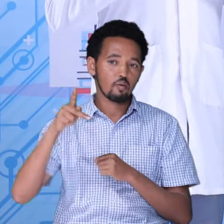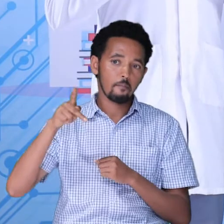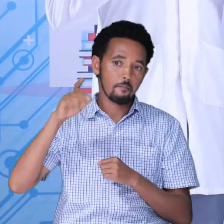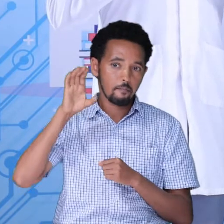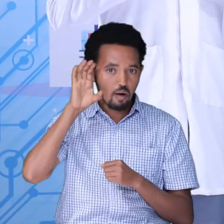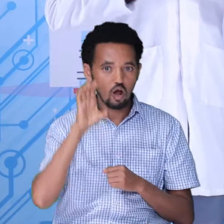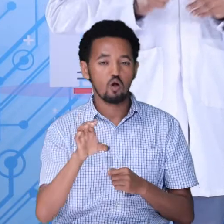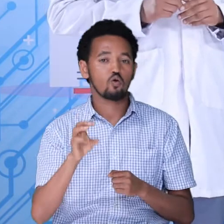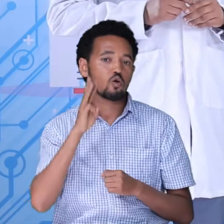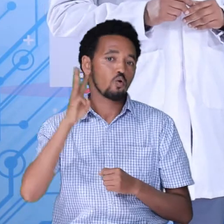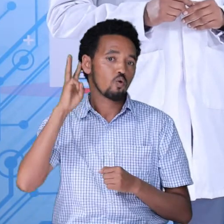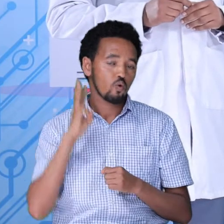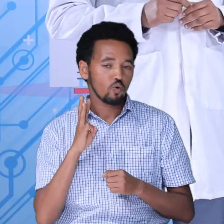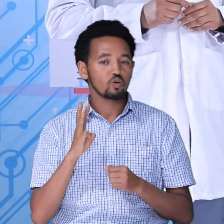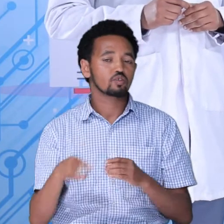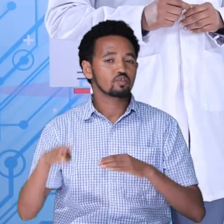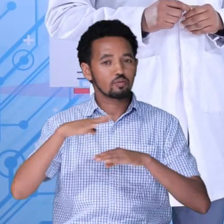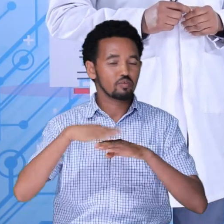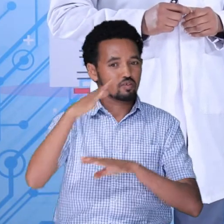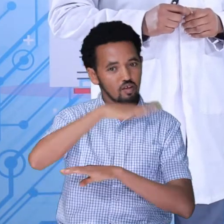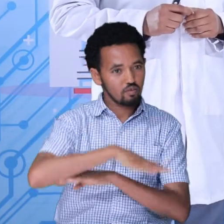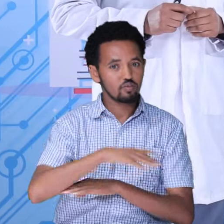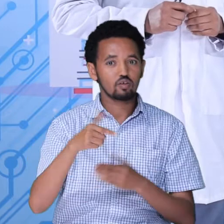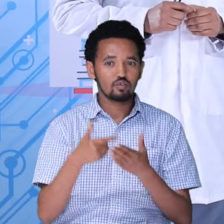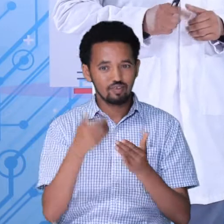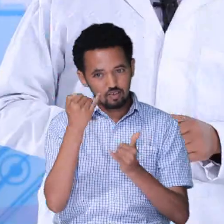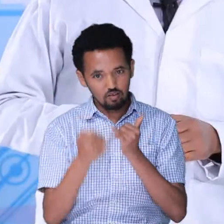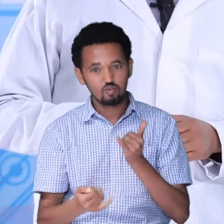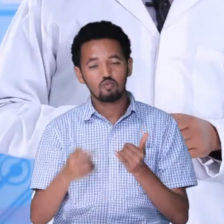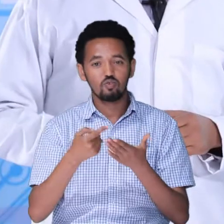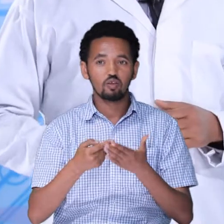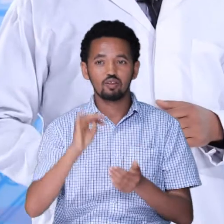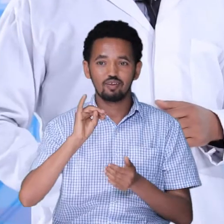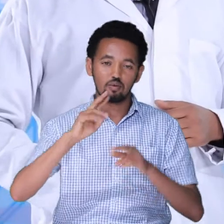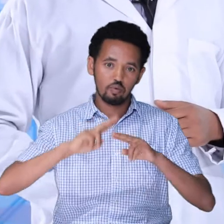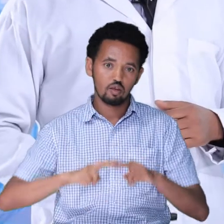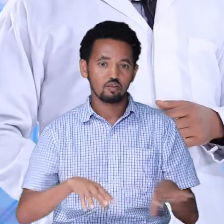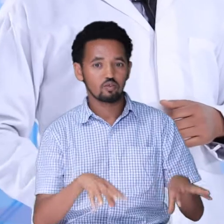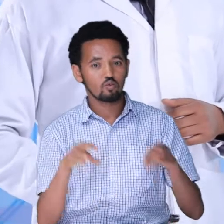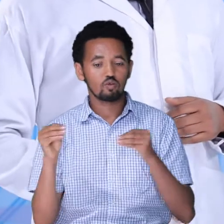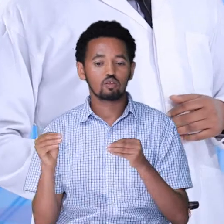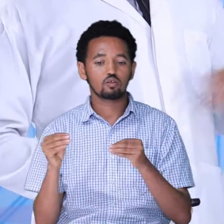was implemented after the end of independence. Student,